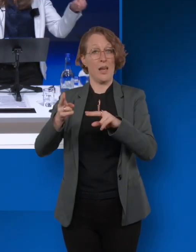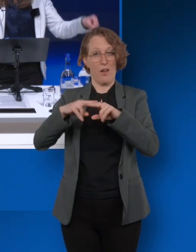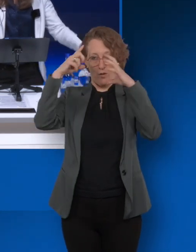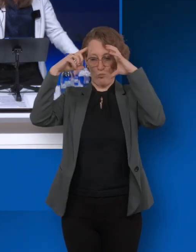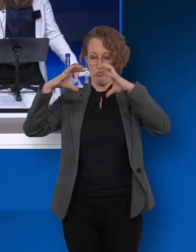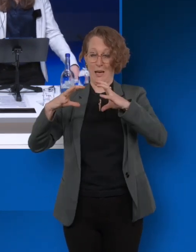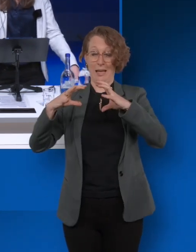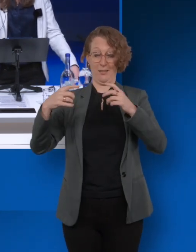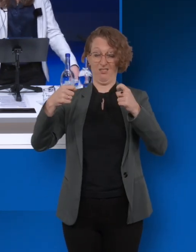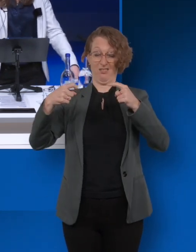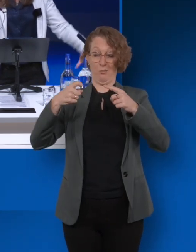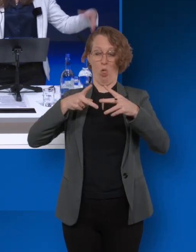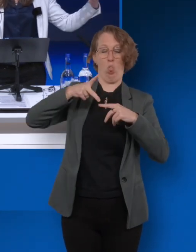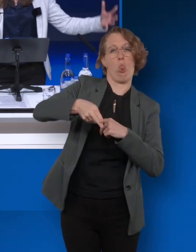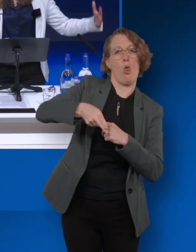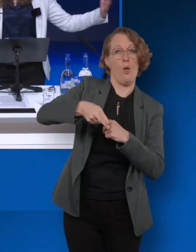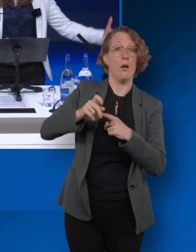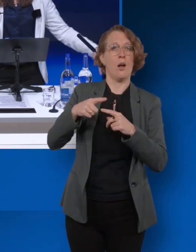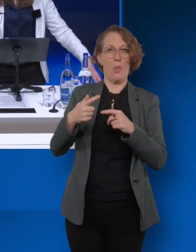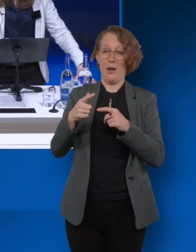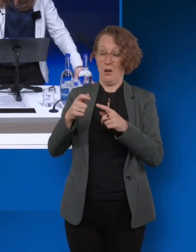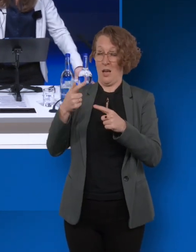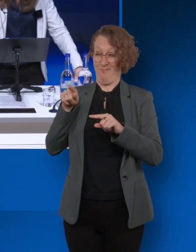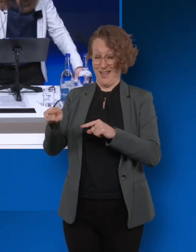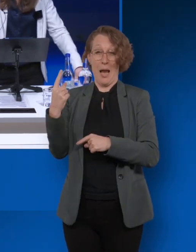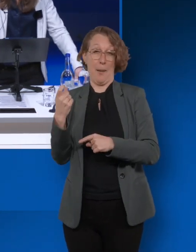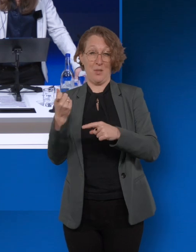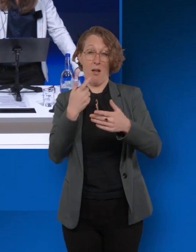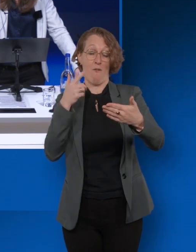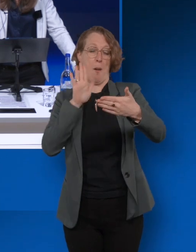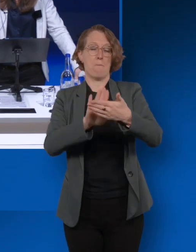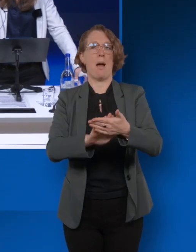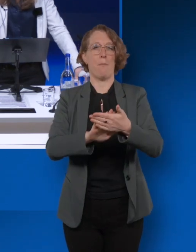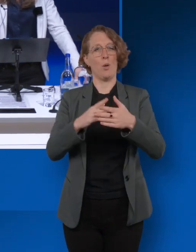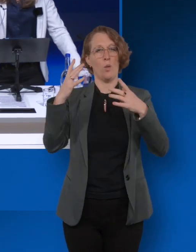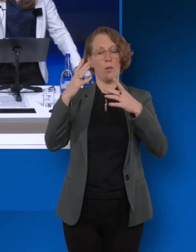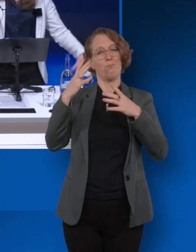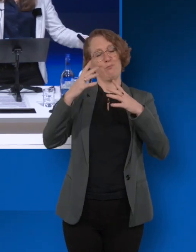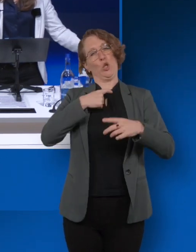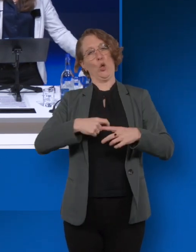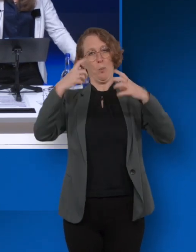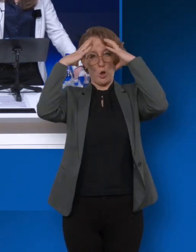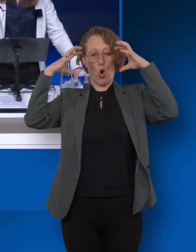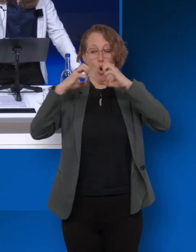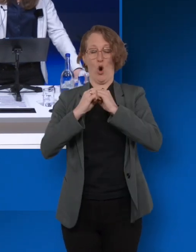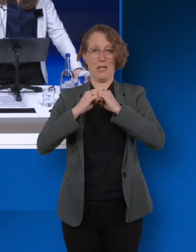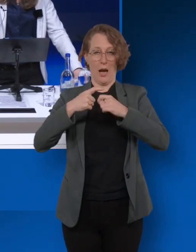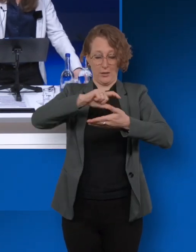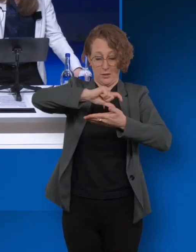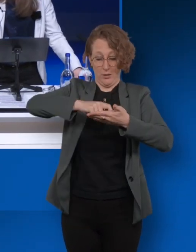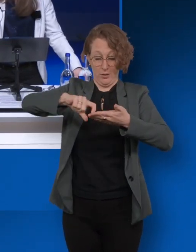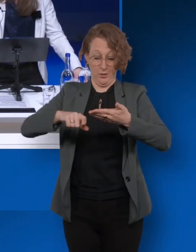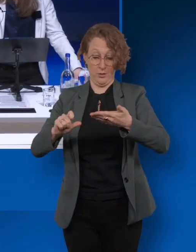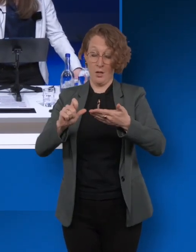dysfunctional electrical activity, and in doing so ended up mapping the human cortex. After many decades of doing